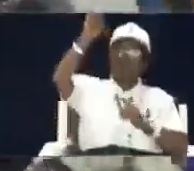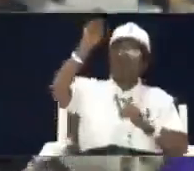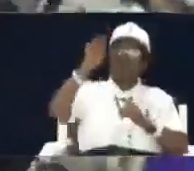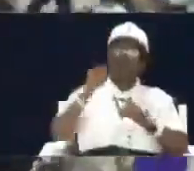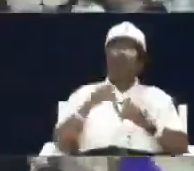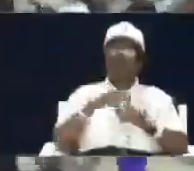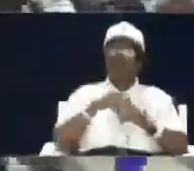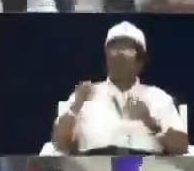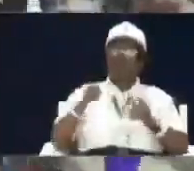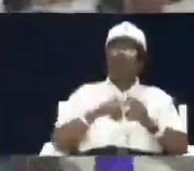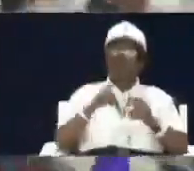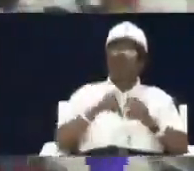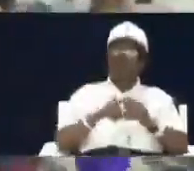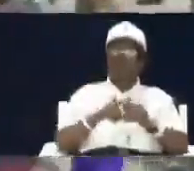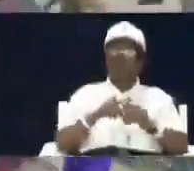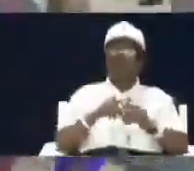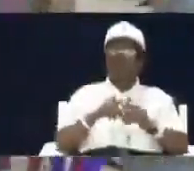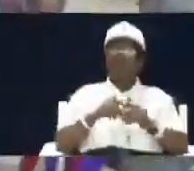And then keep on